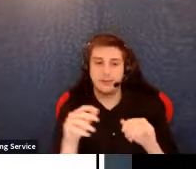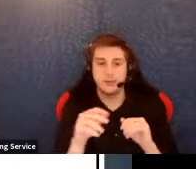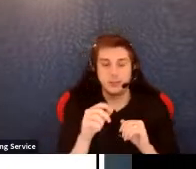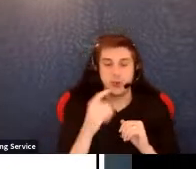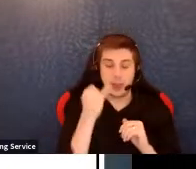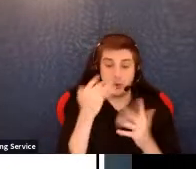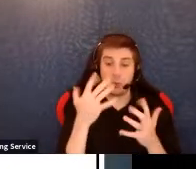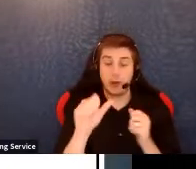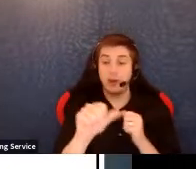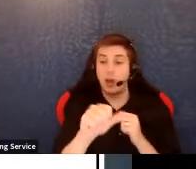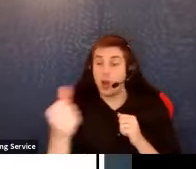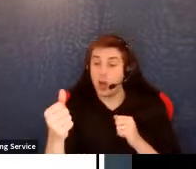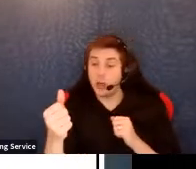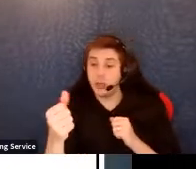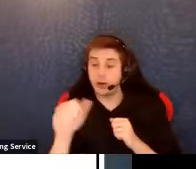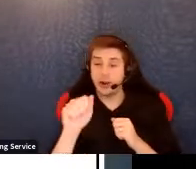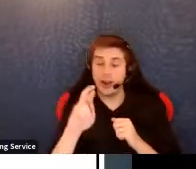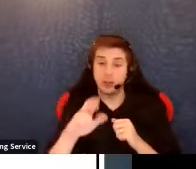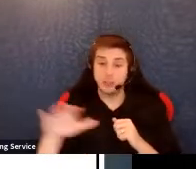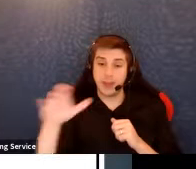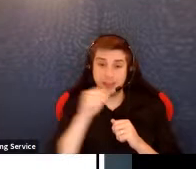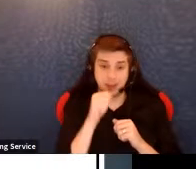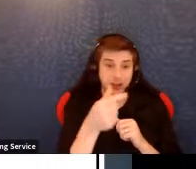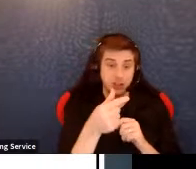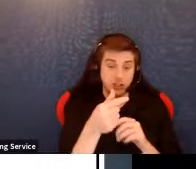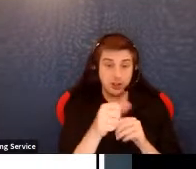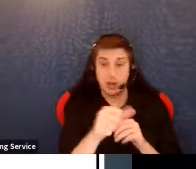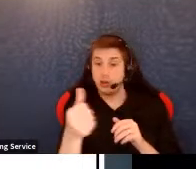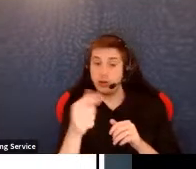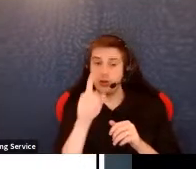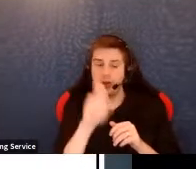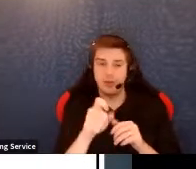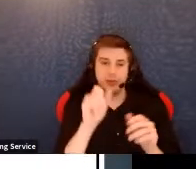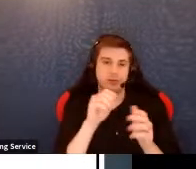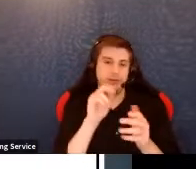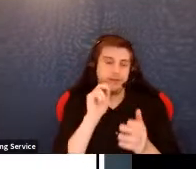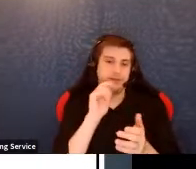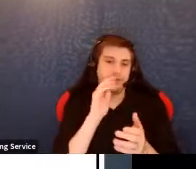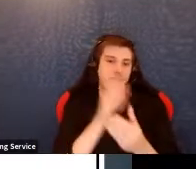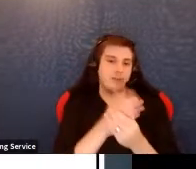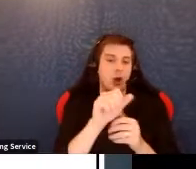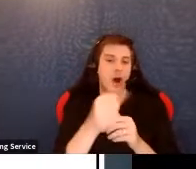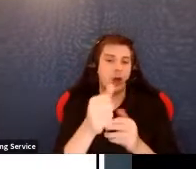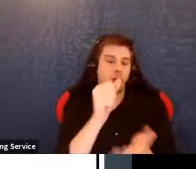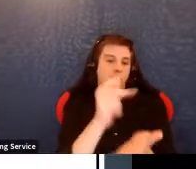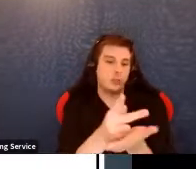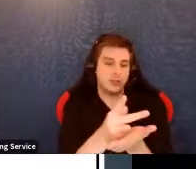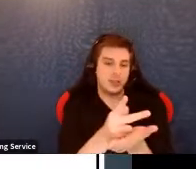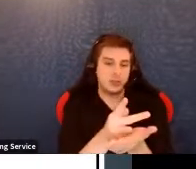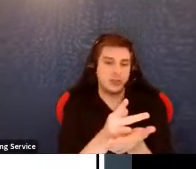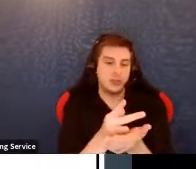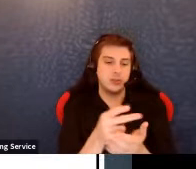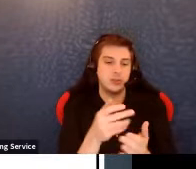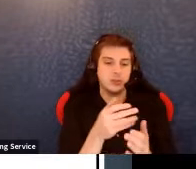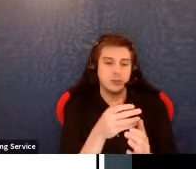you need to file a separate airspace authorization through DroneZone. You cannot use your night flying waiver